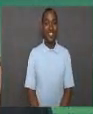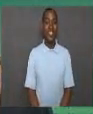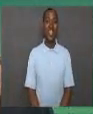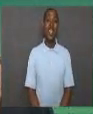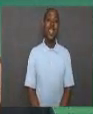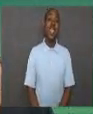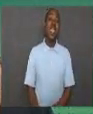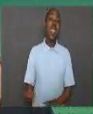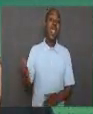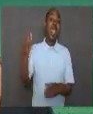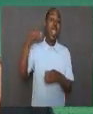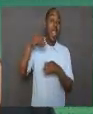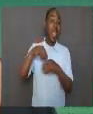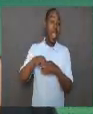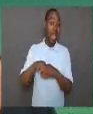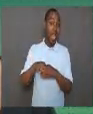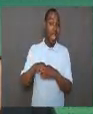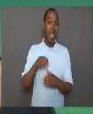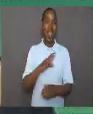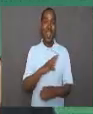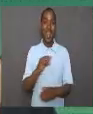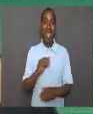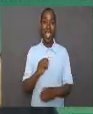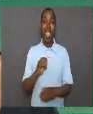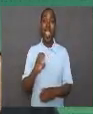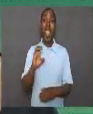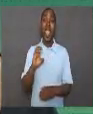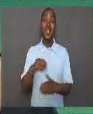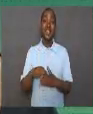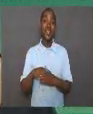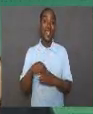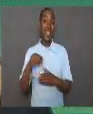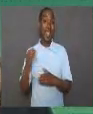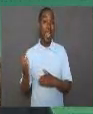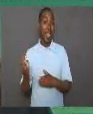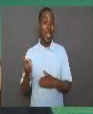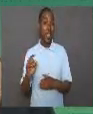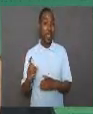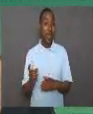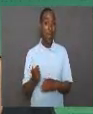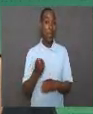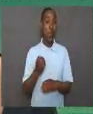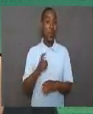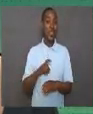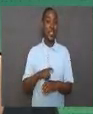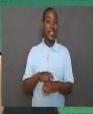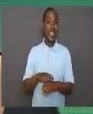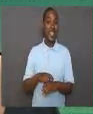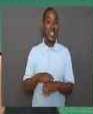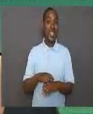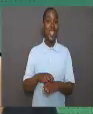Inhaling and exhaling happen because of the movements of the